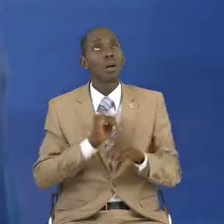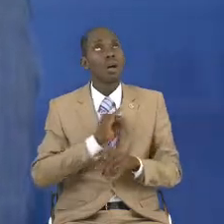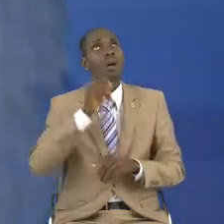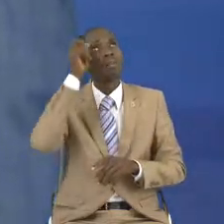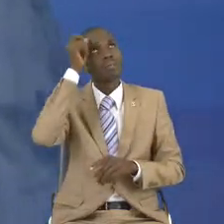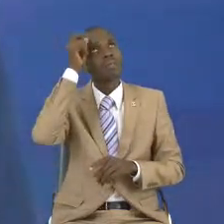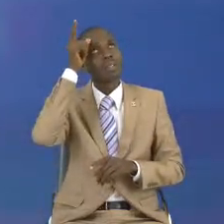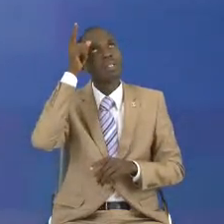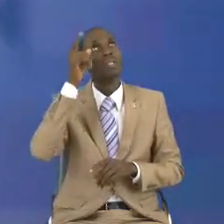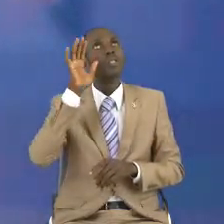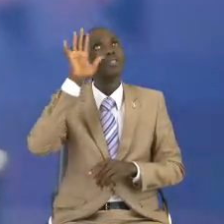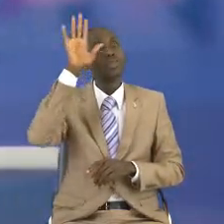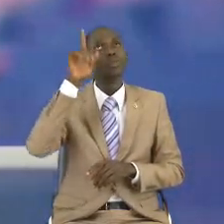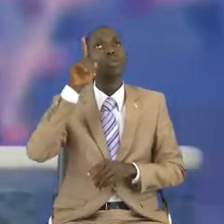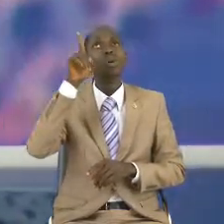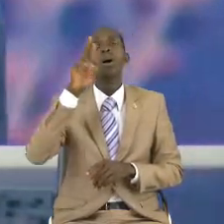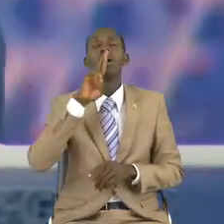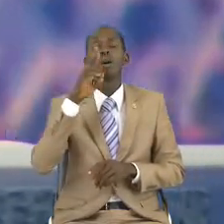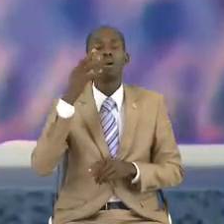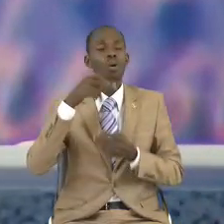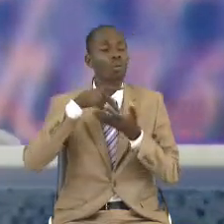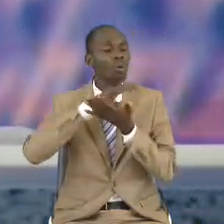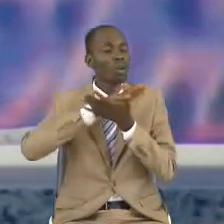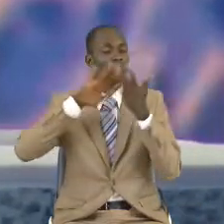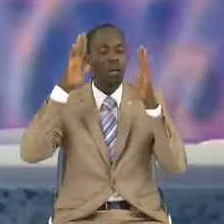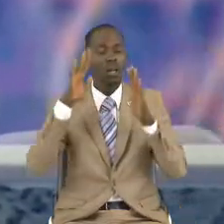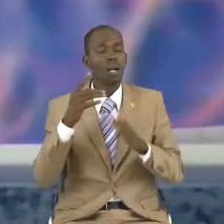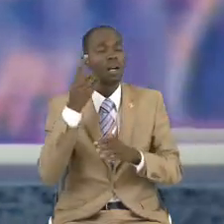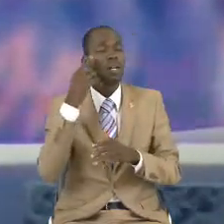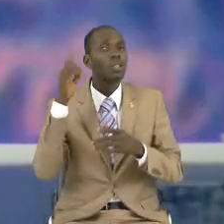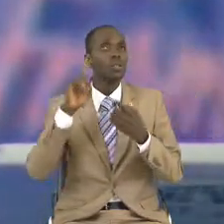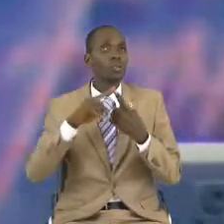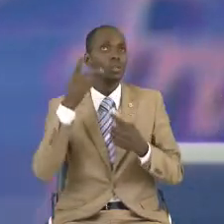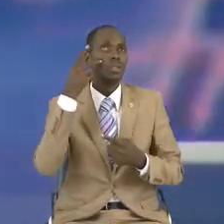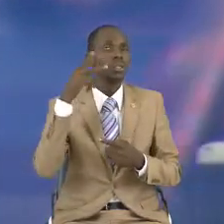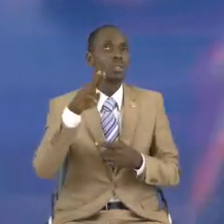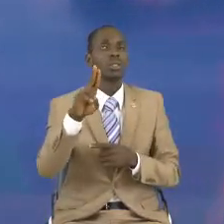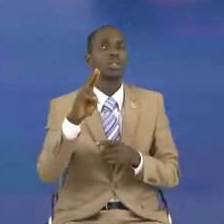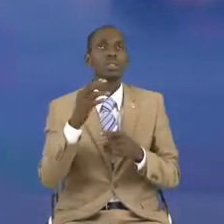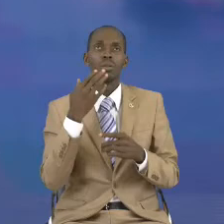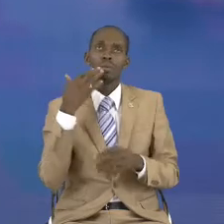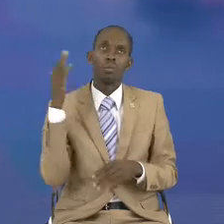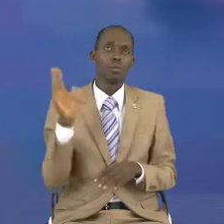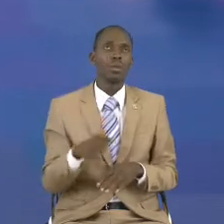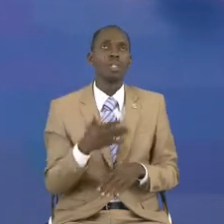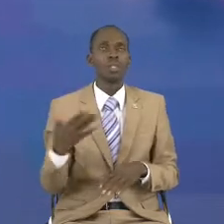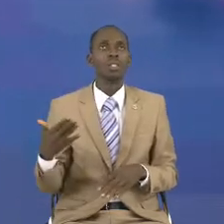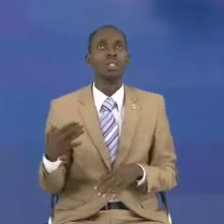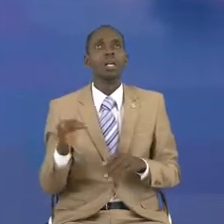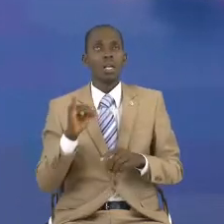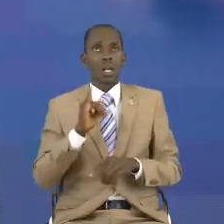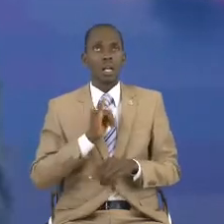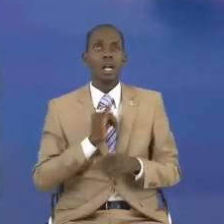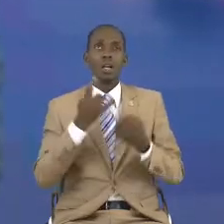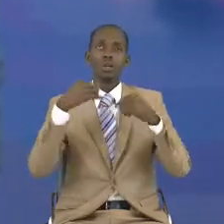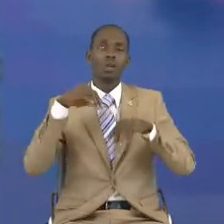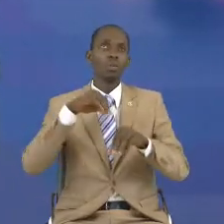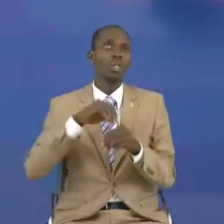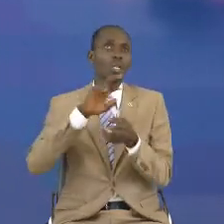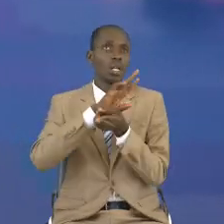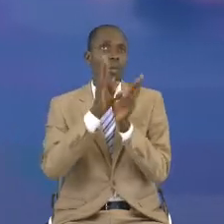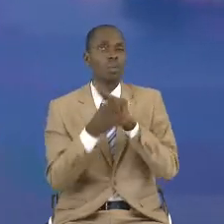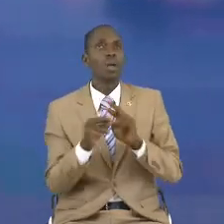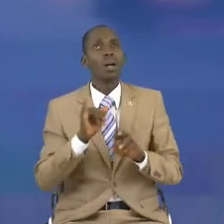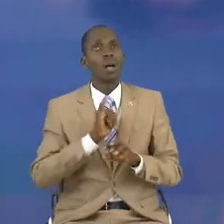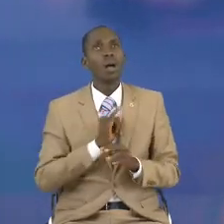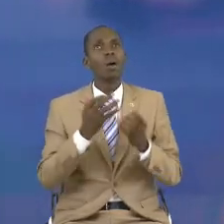your purer eyes than to behold iniquity i come and repentance and i want you